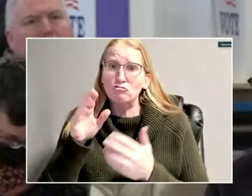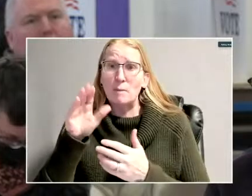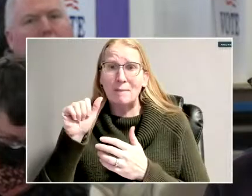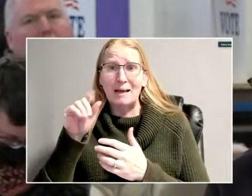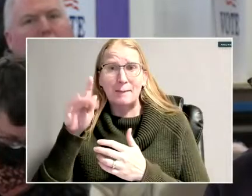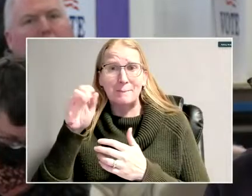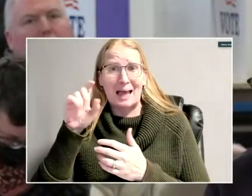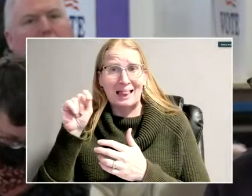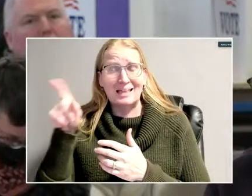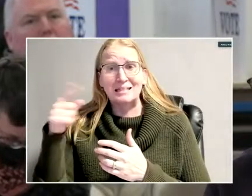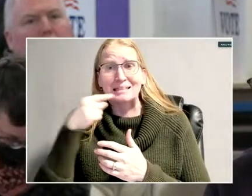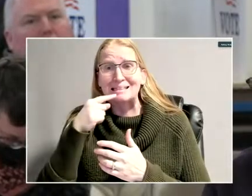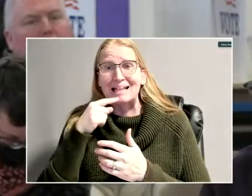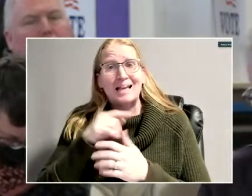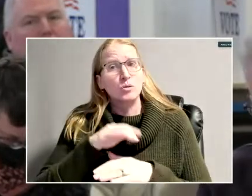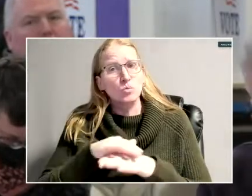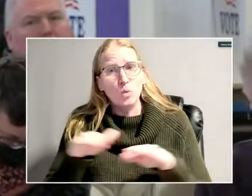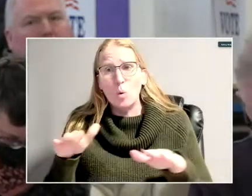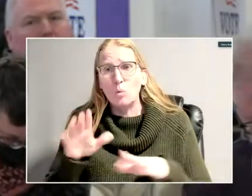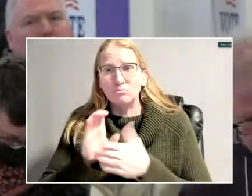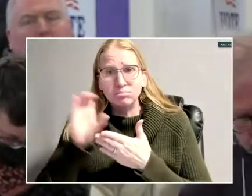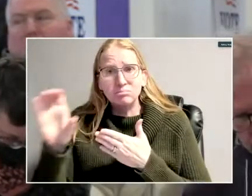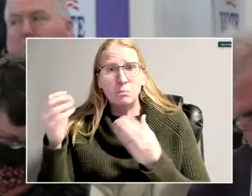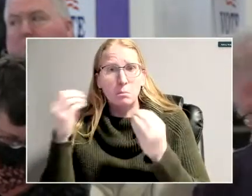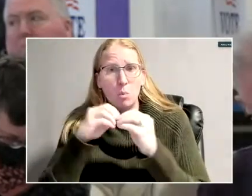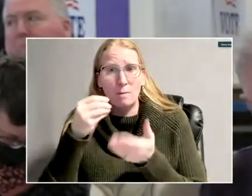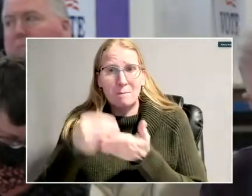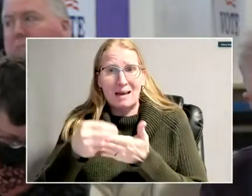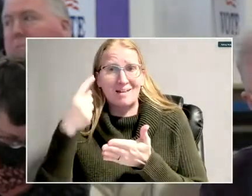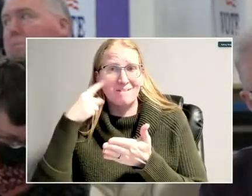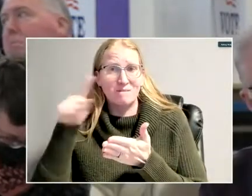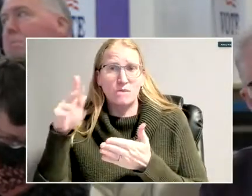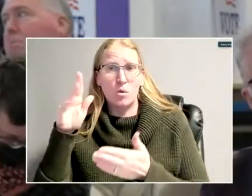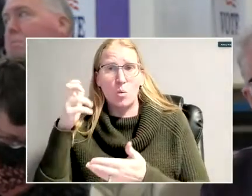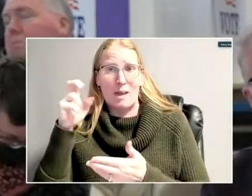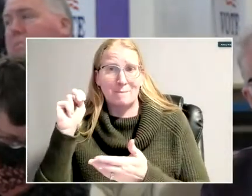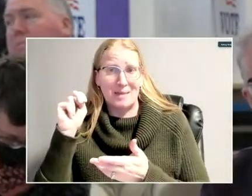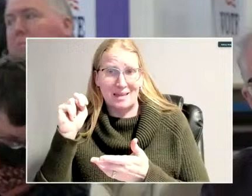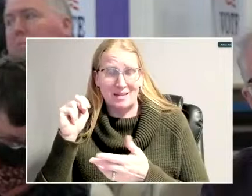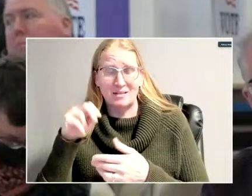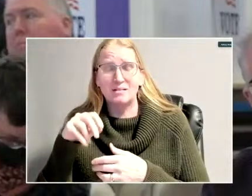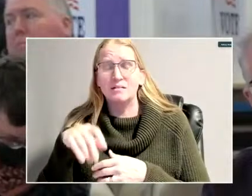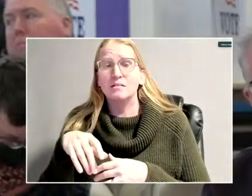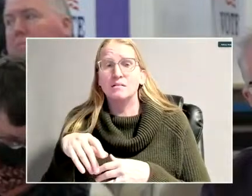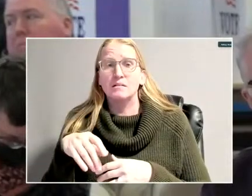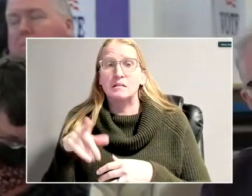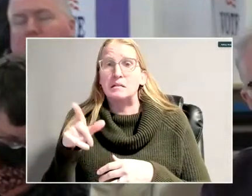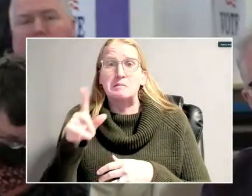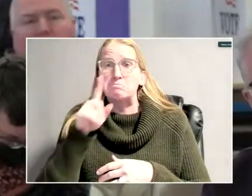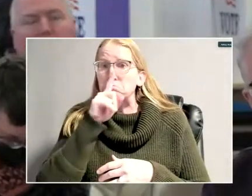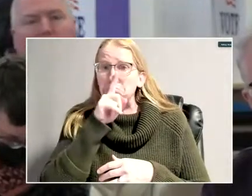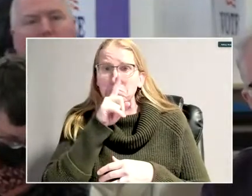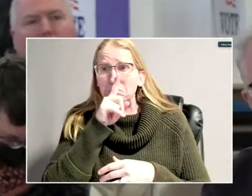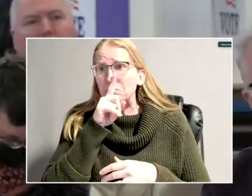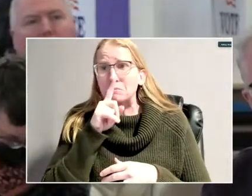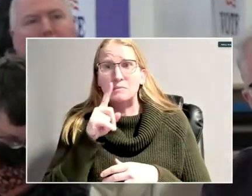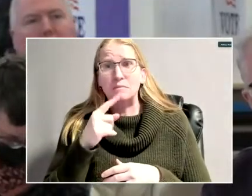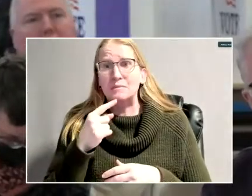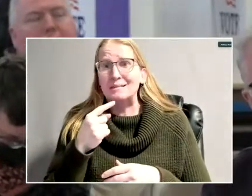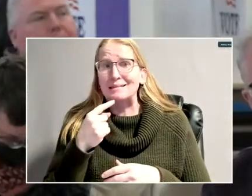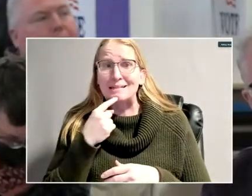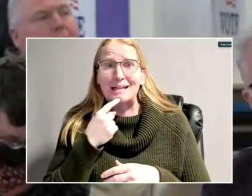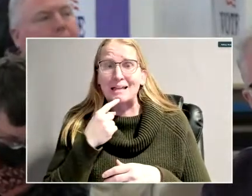legisl the actions of either of the um